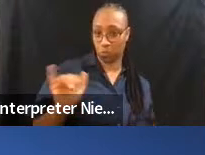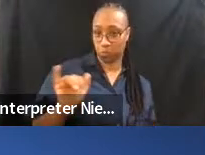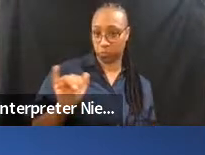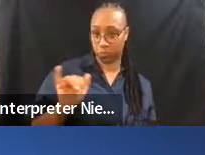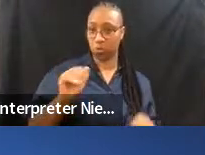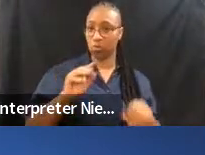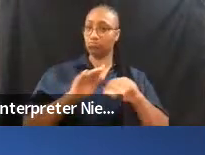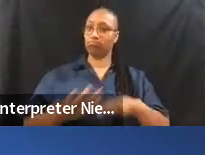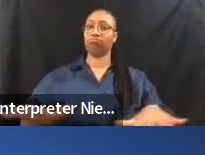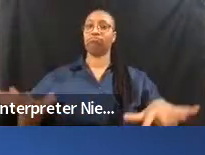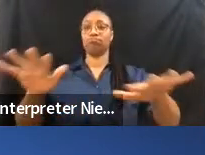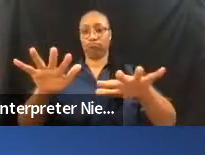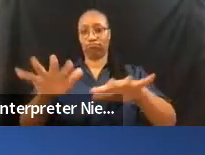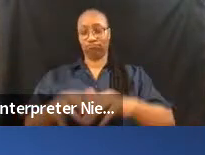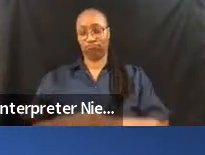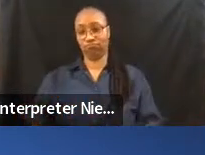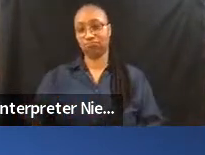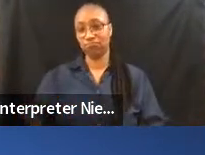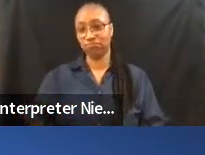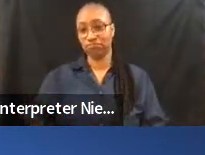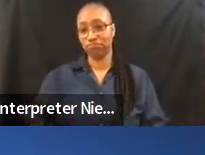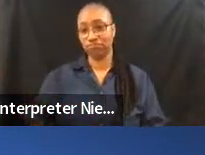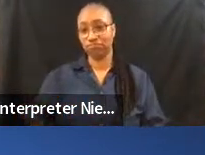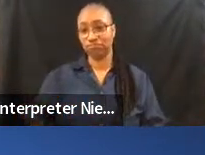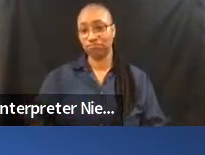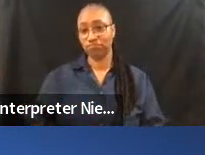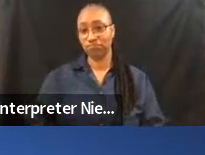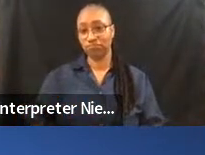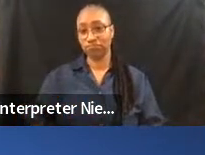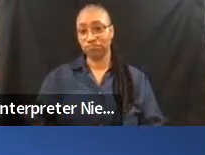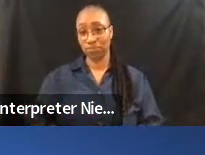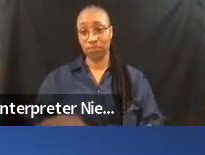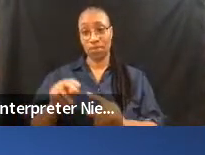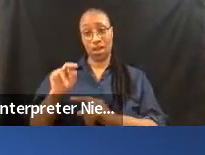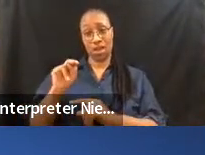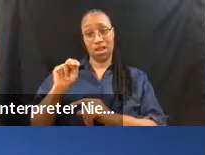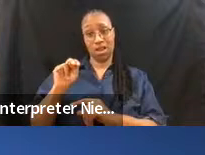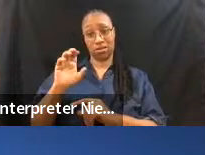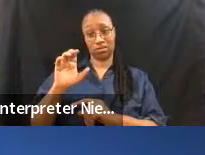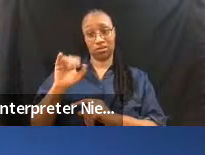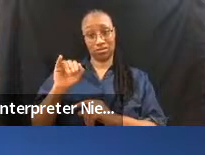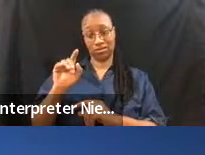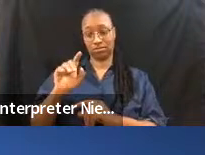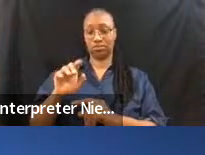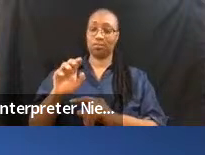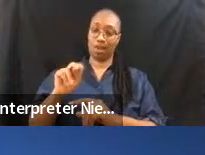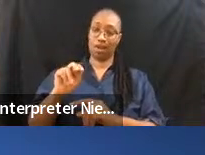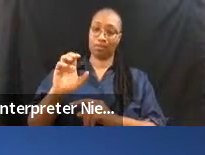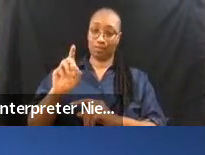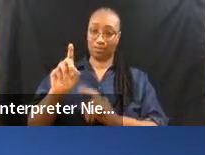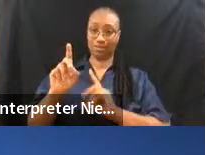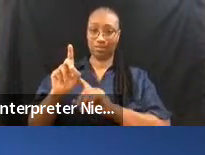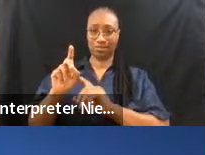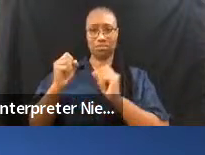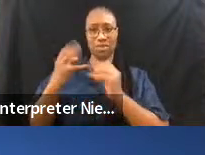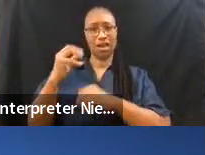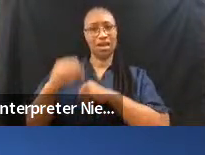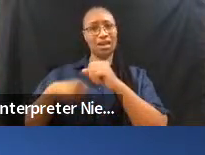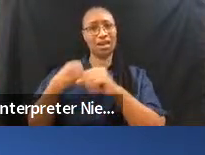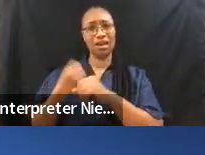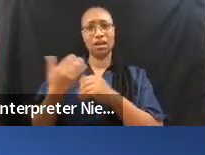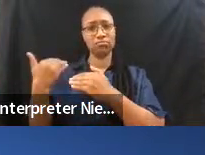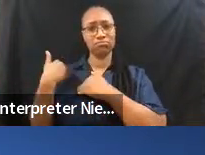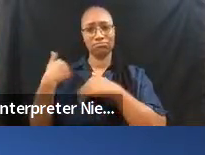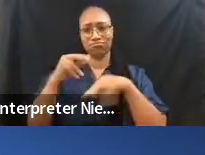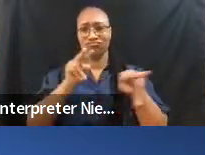For a number of years, NCD has embarked on an appraisal of healthcare access, treatment, and outcomes for people with